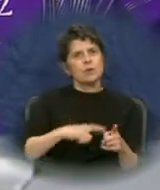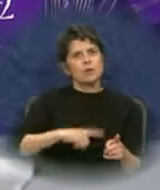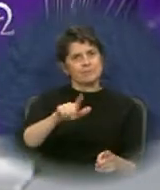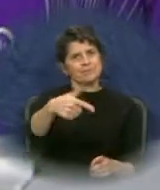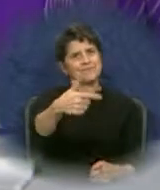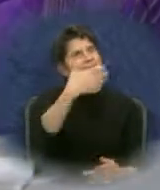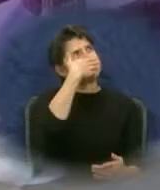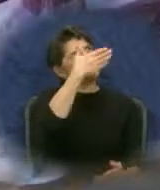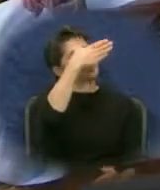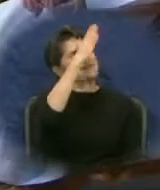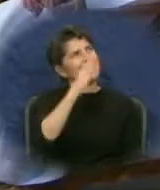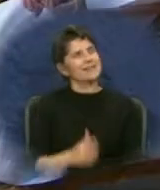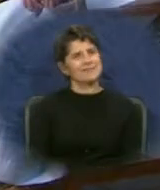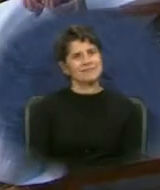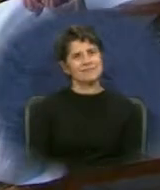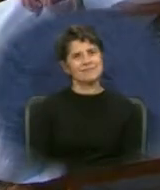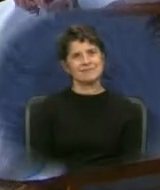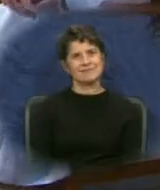God.